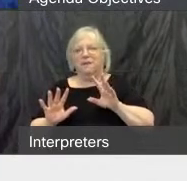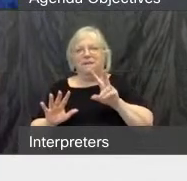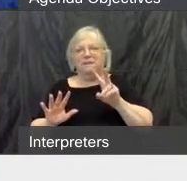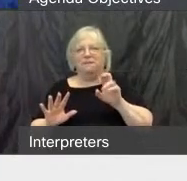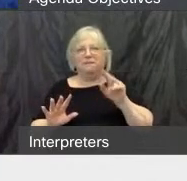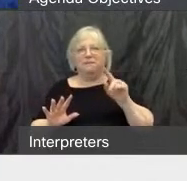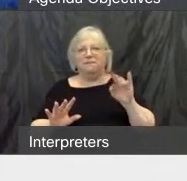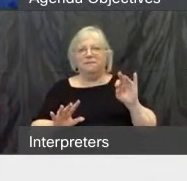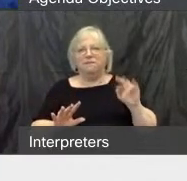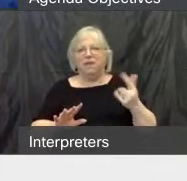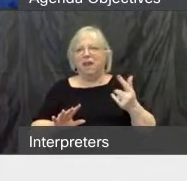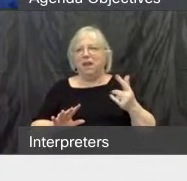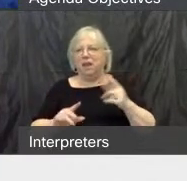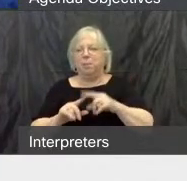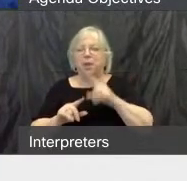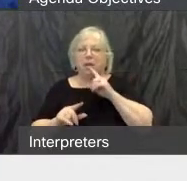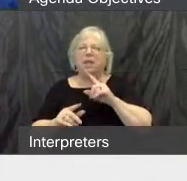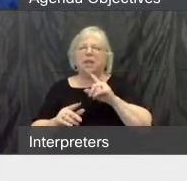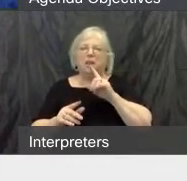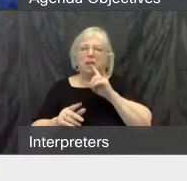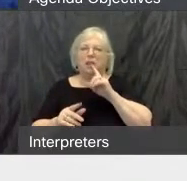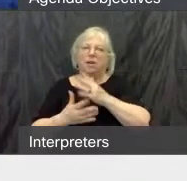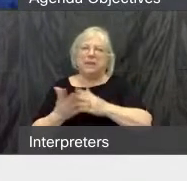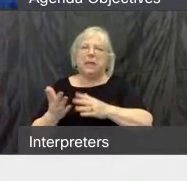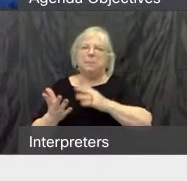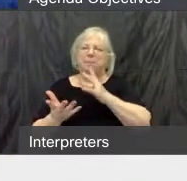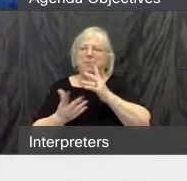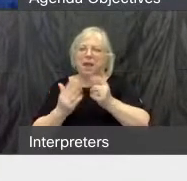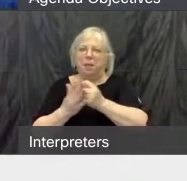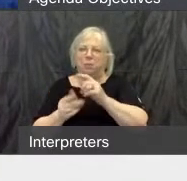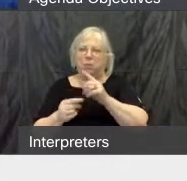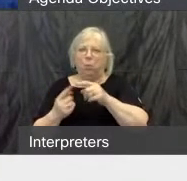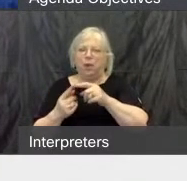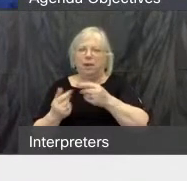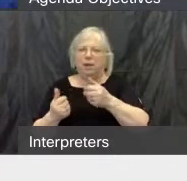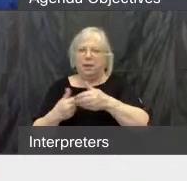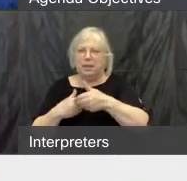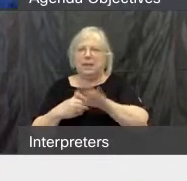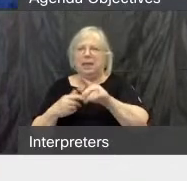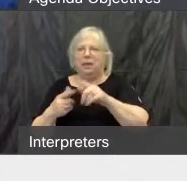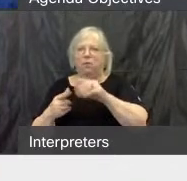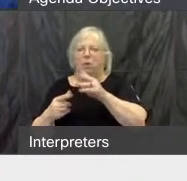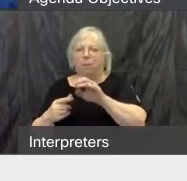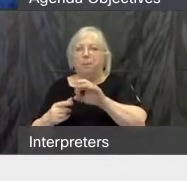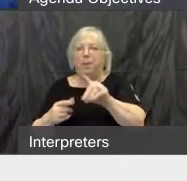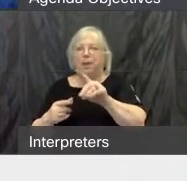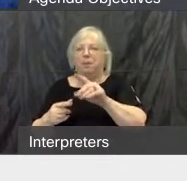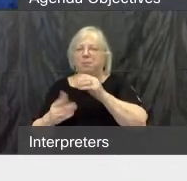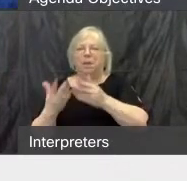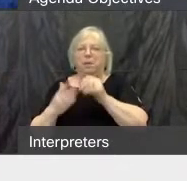that there are going to be certain instances where bidding may not be to our advantage.